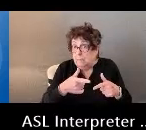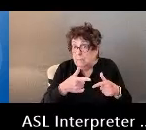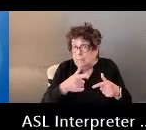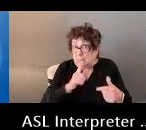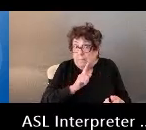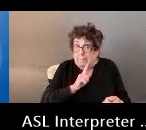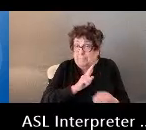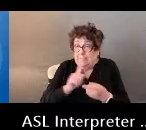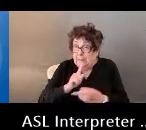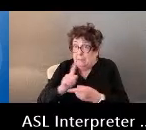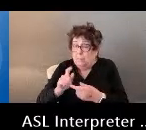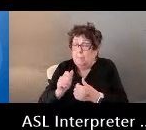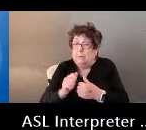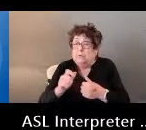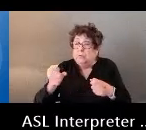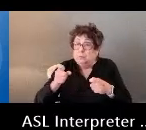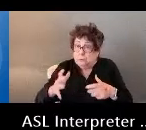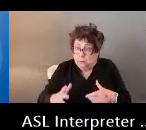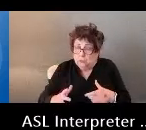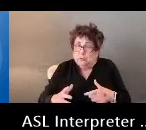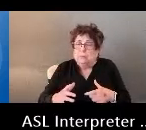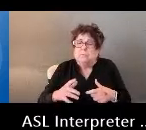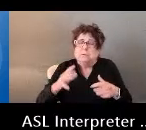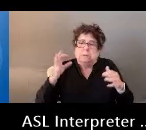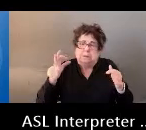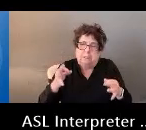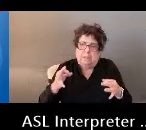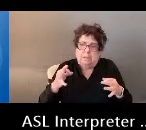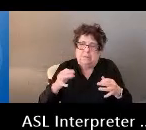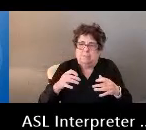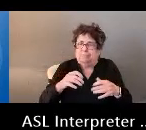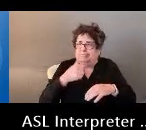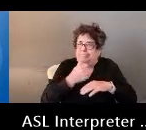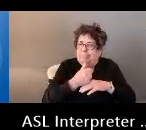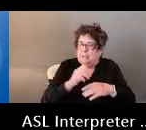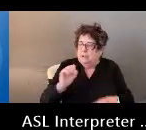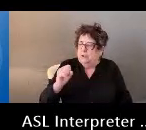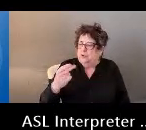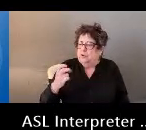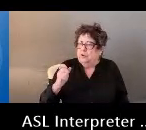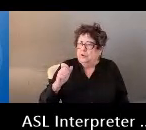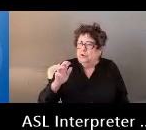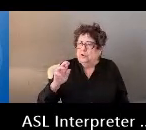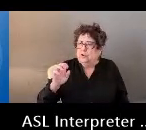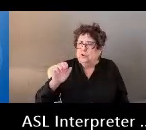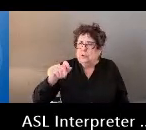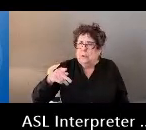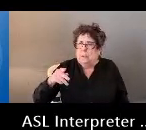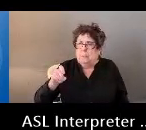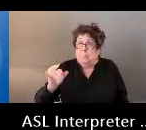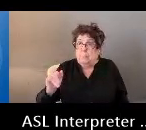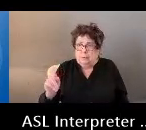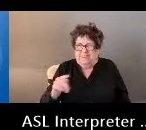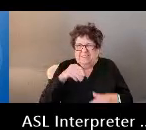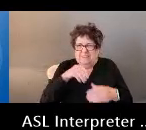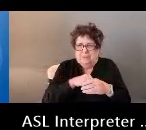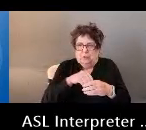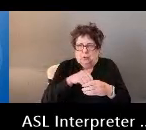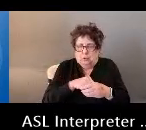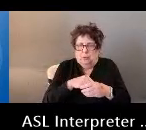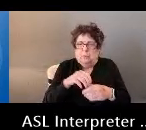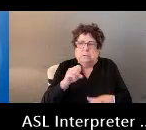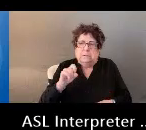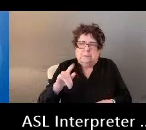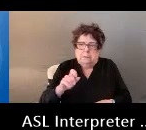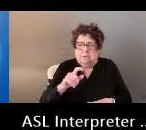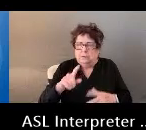to start creating SharePoint site where it's an internal site where we started posting helpful